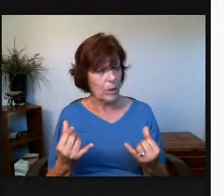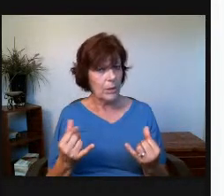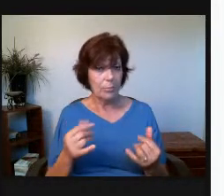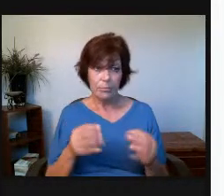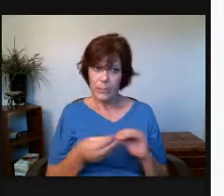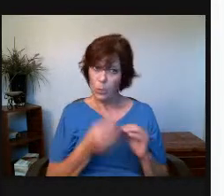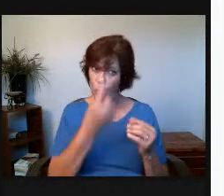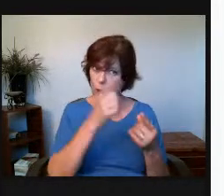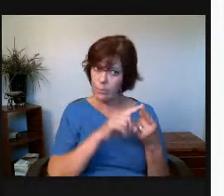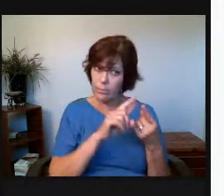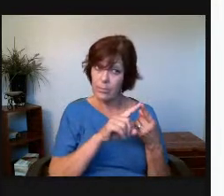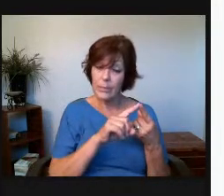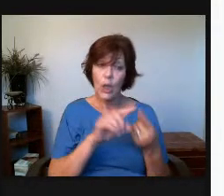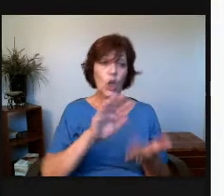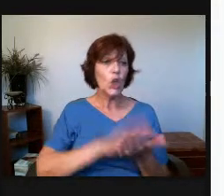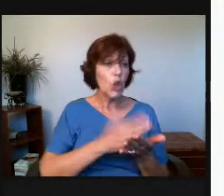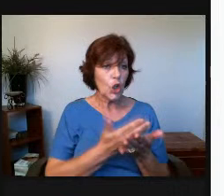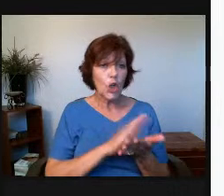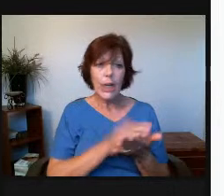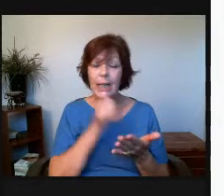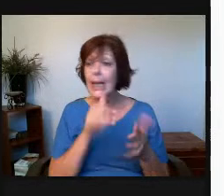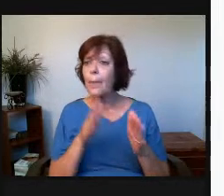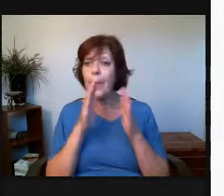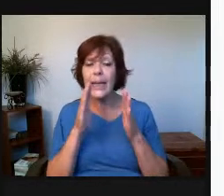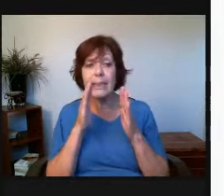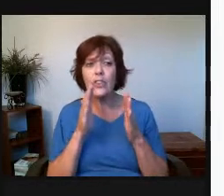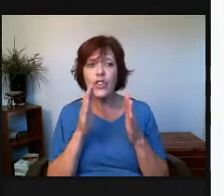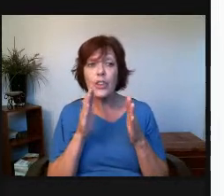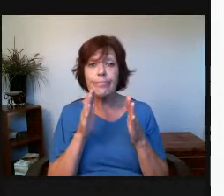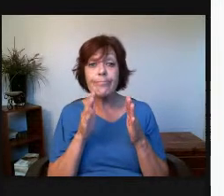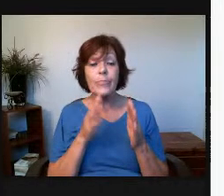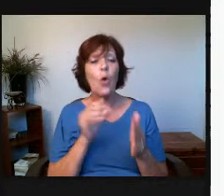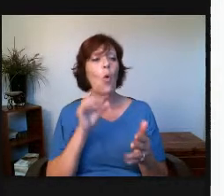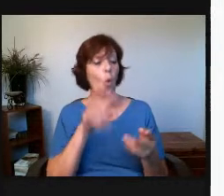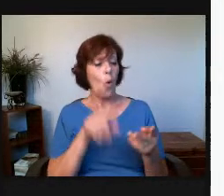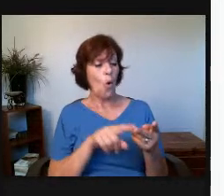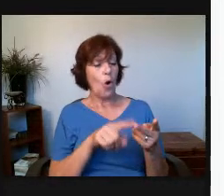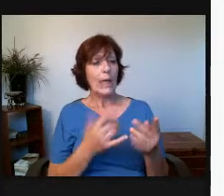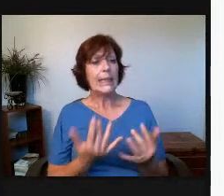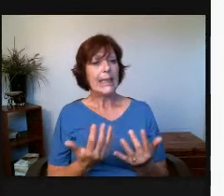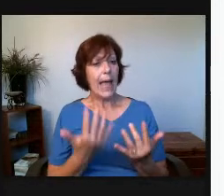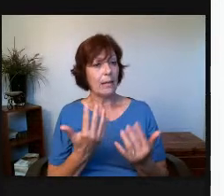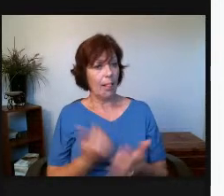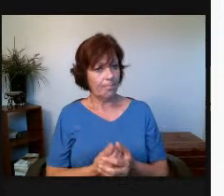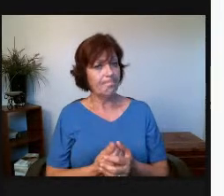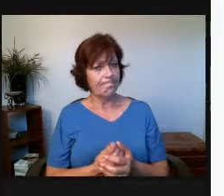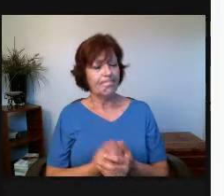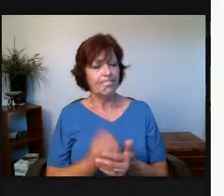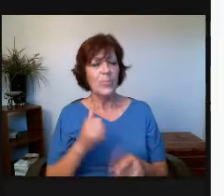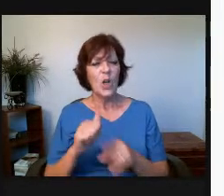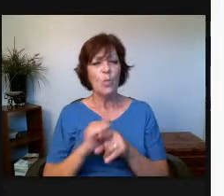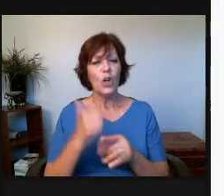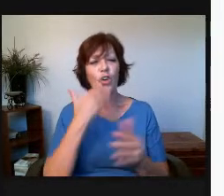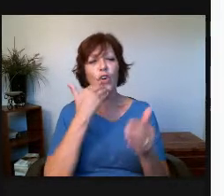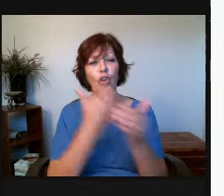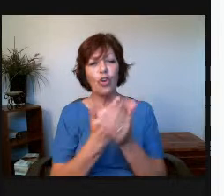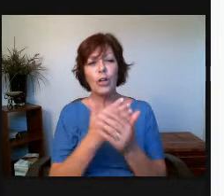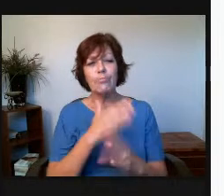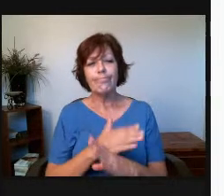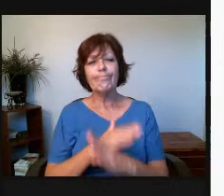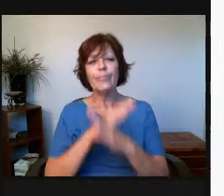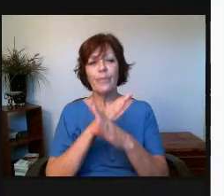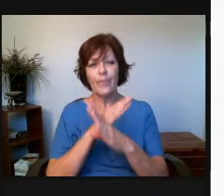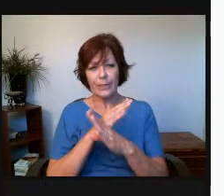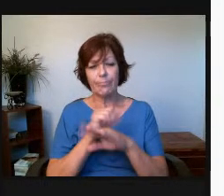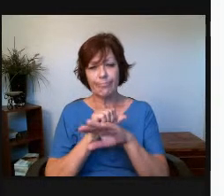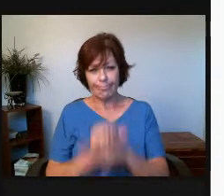one, from people cooking and not paying attention in the kitchen, or candle fires. So you want to practice those good fire prevention